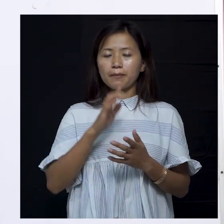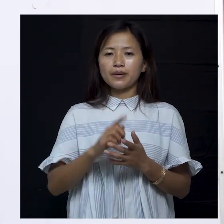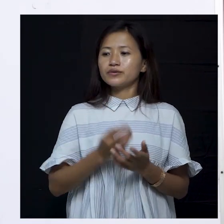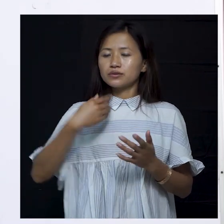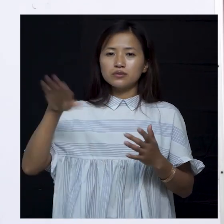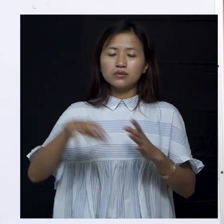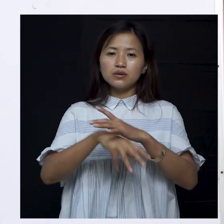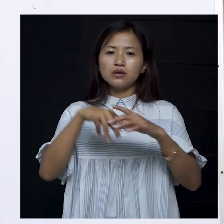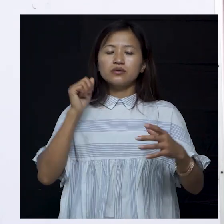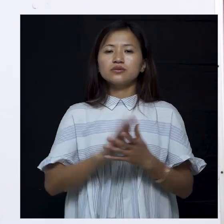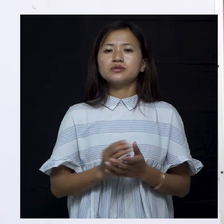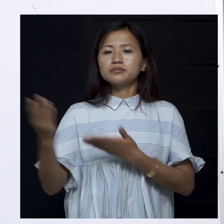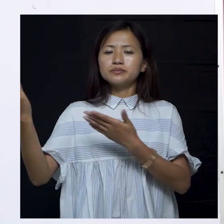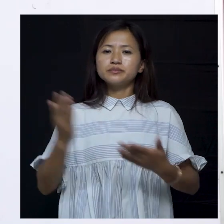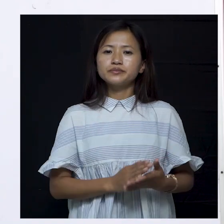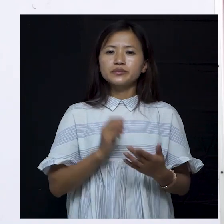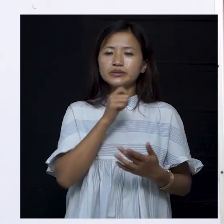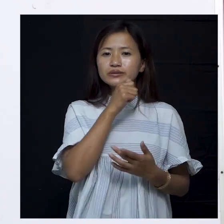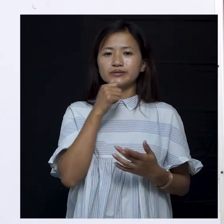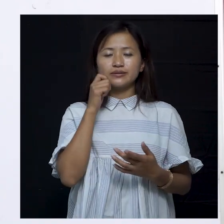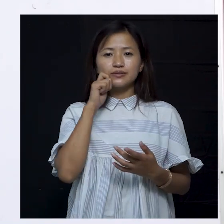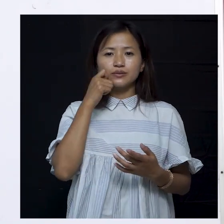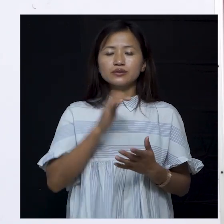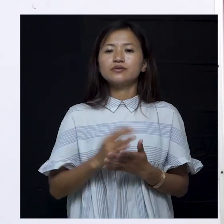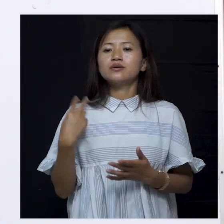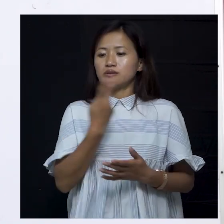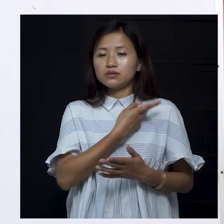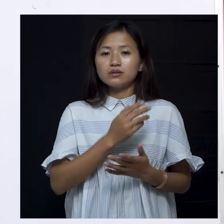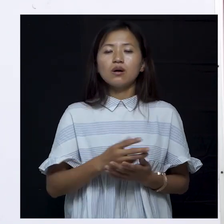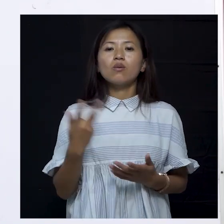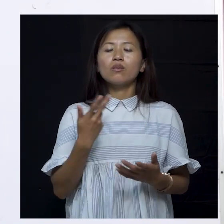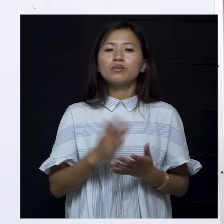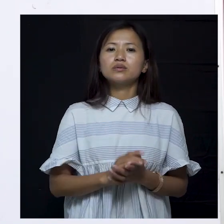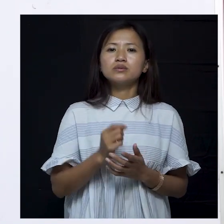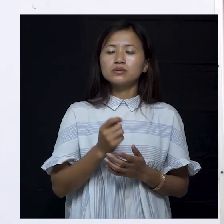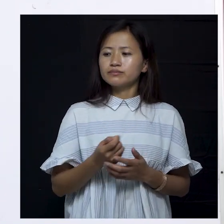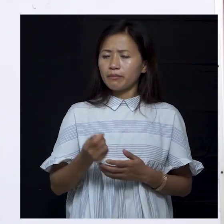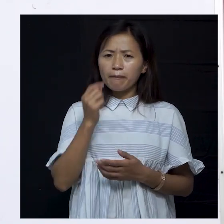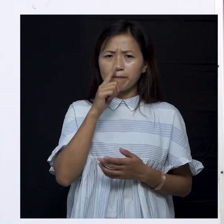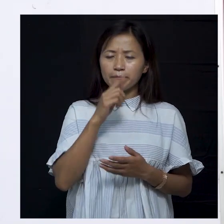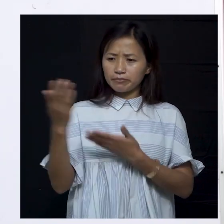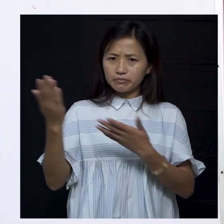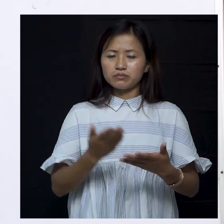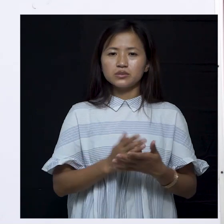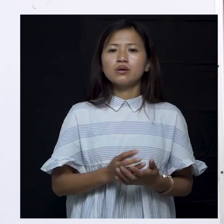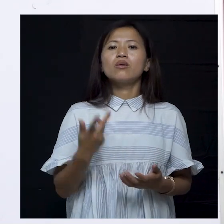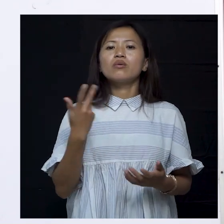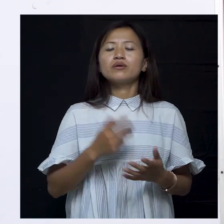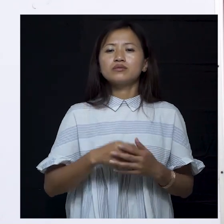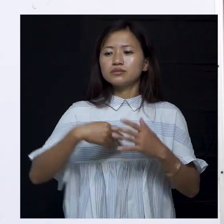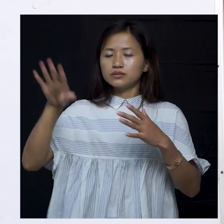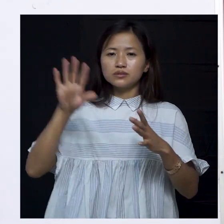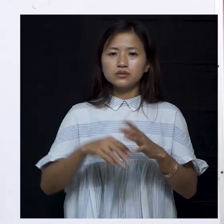she brings sweets for us. So when does your mother bring, or when does my mother bring sweets for us? Whenever she goes out, isn't